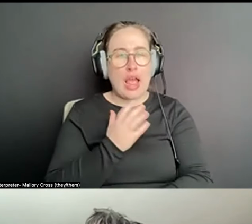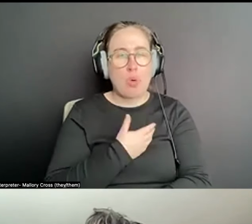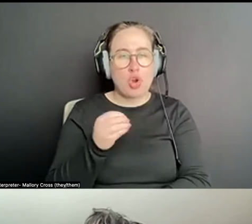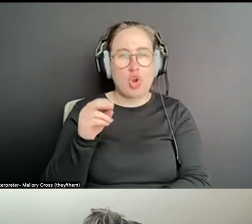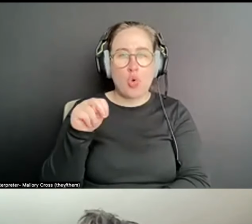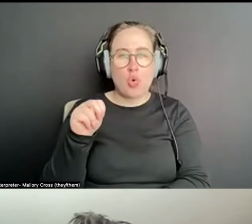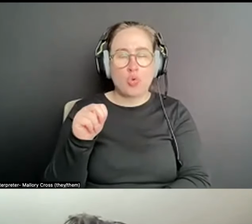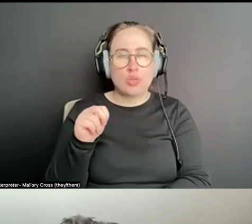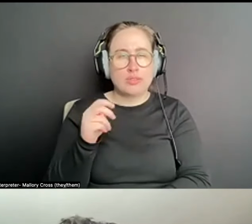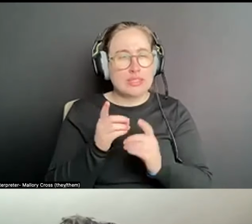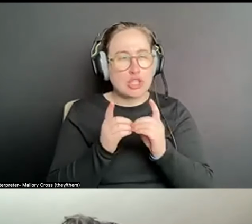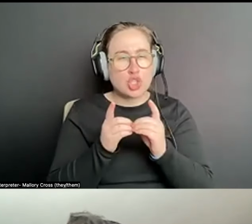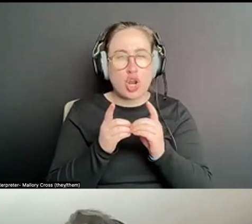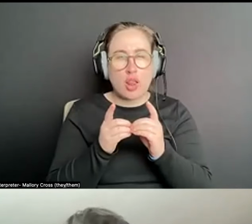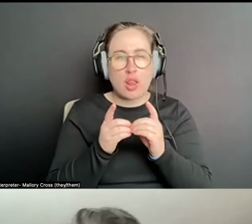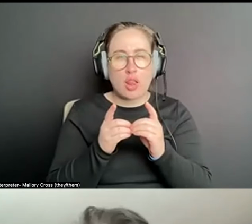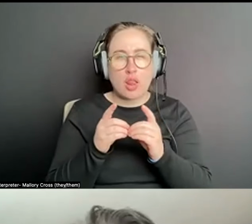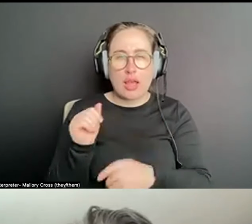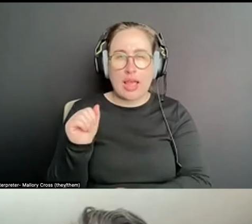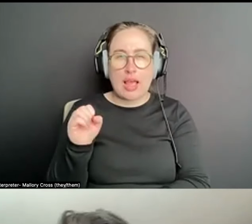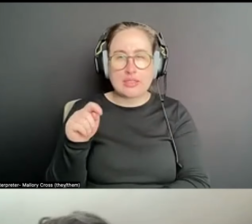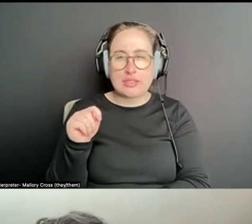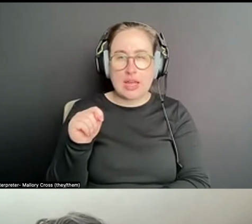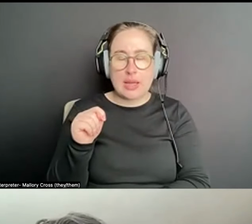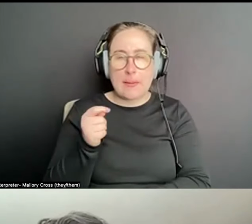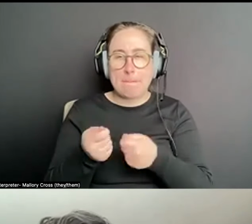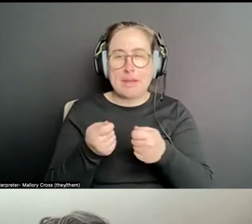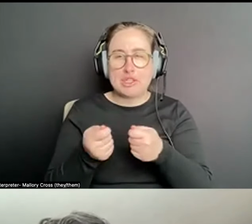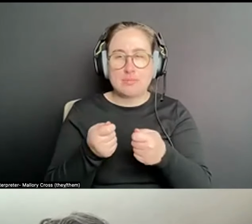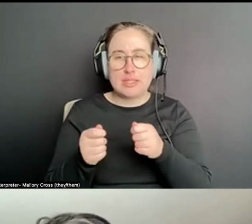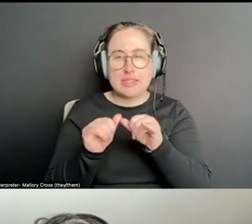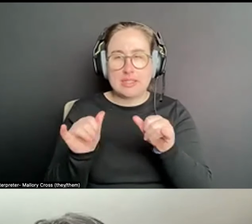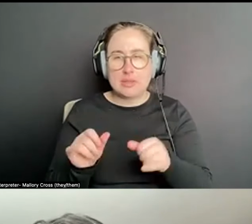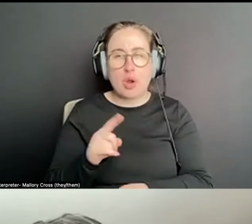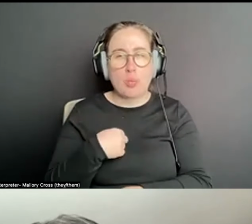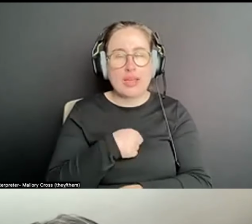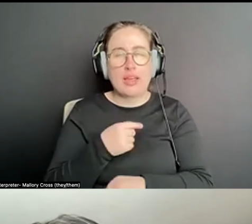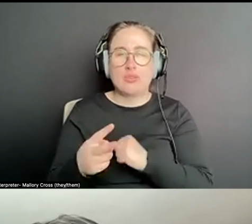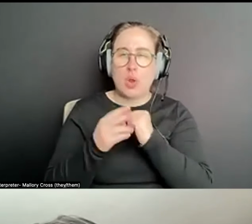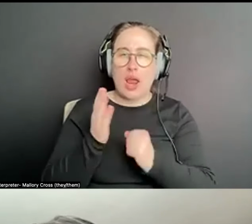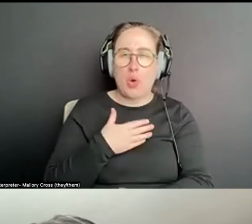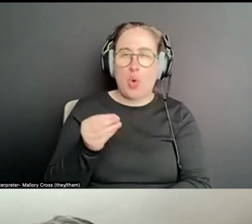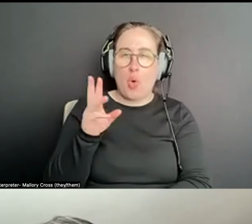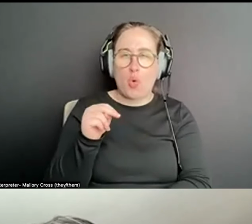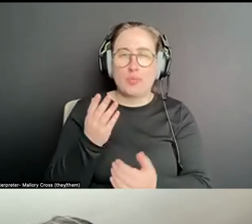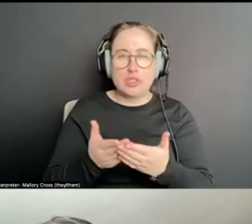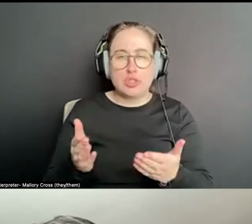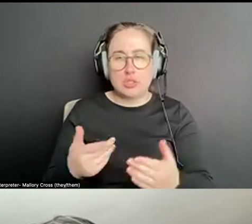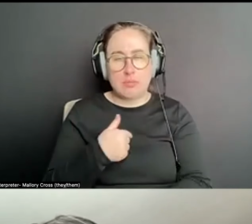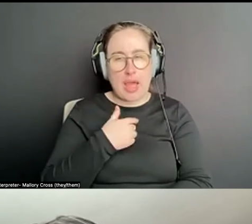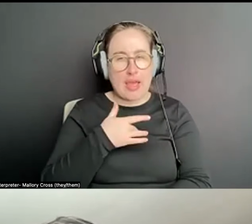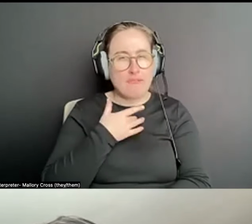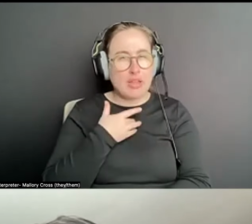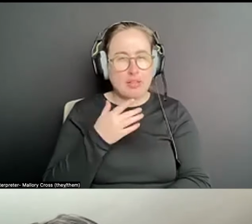our own digital asset management system, where we could store our own material. I find it very difficult